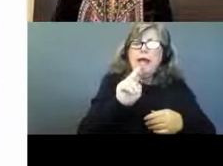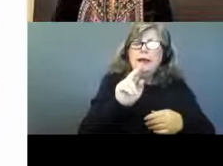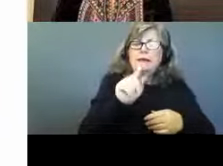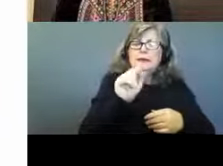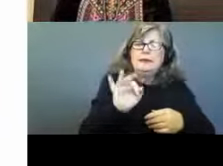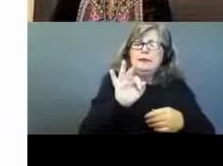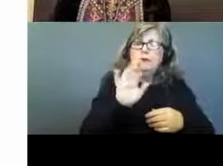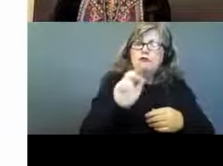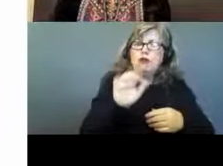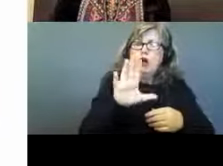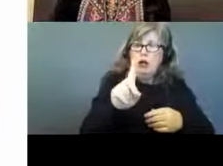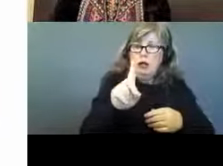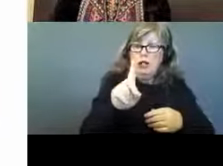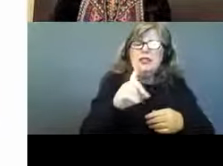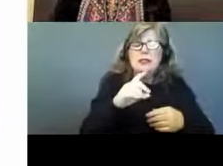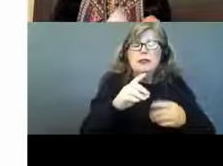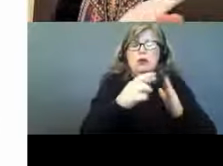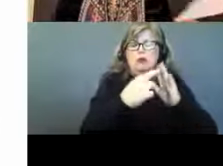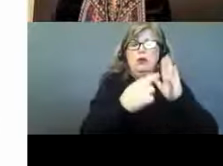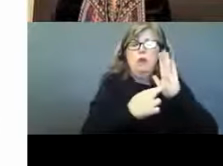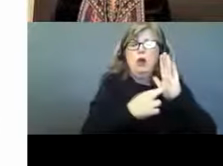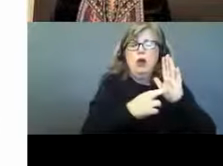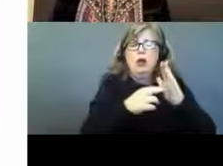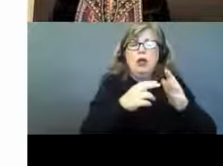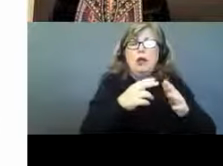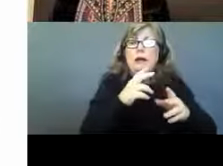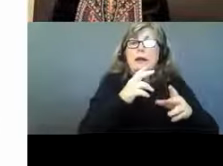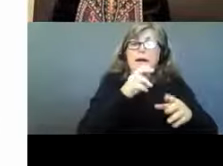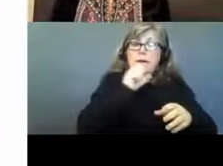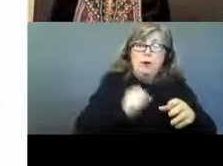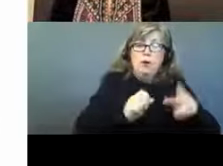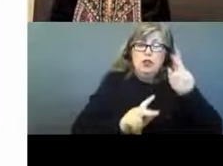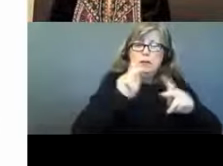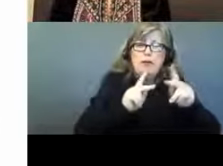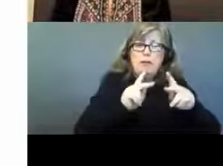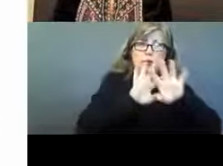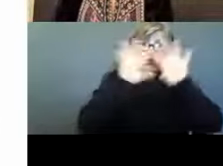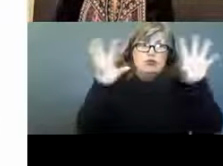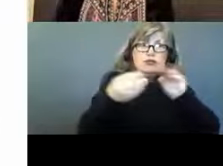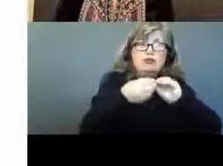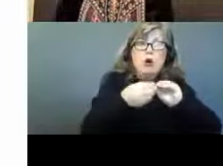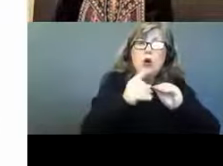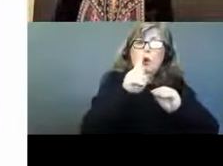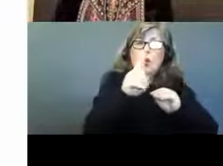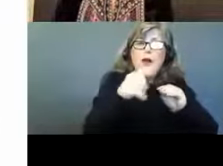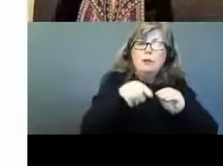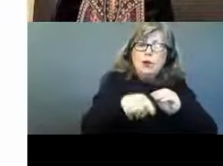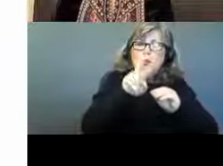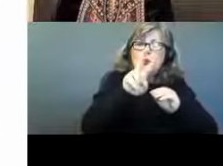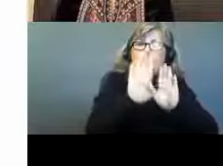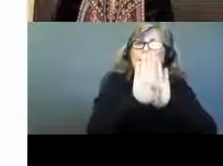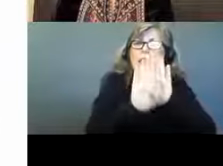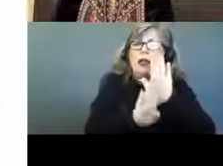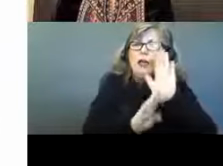May 1st, there was reports of an estimated loss of 1.2 million to scams. And given